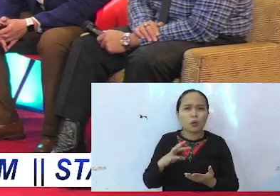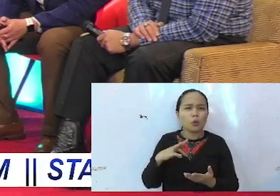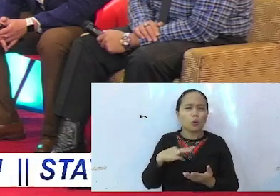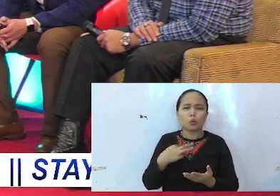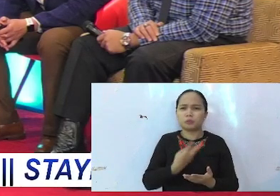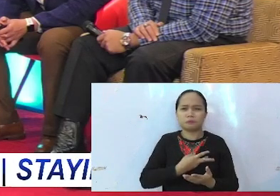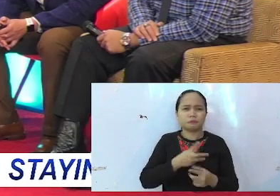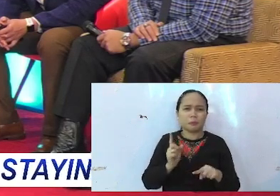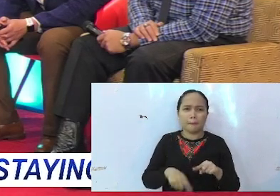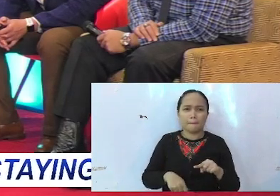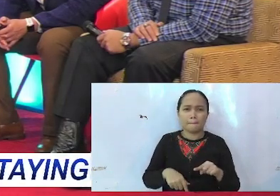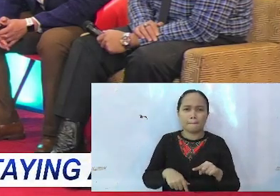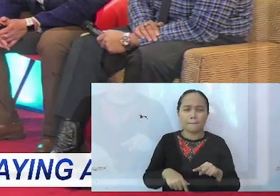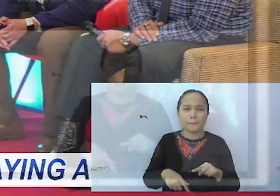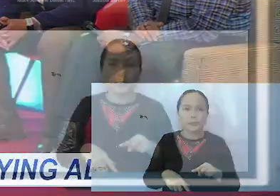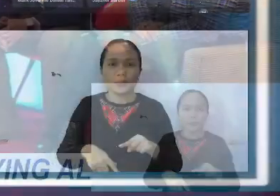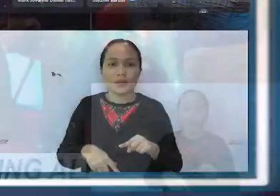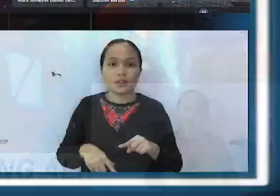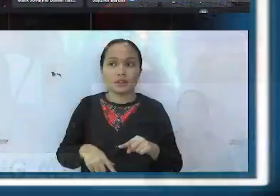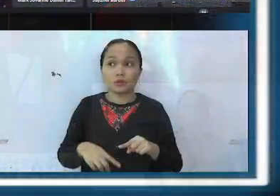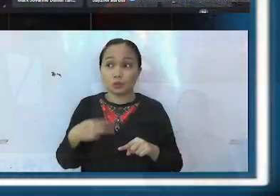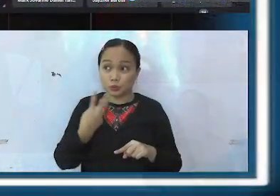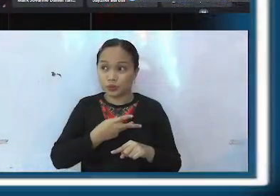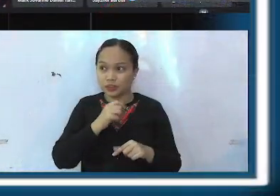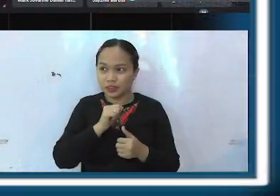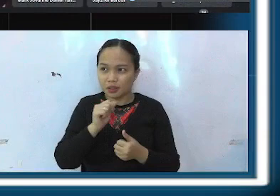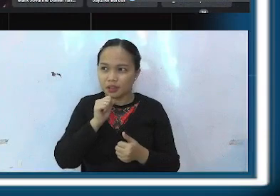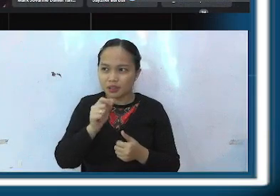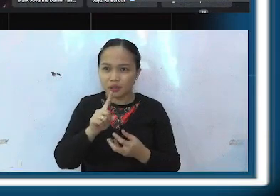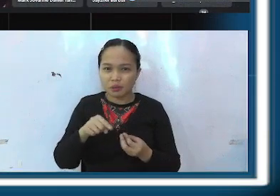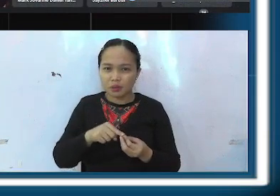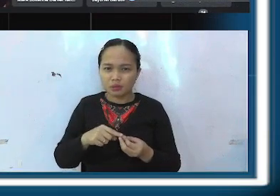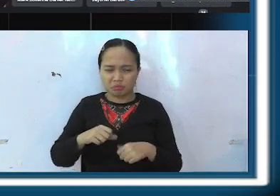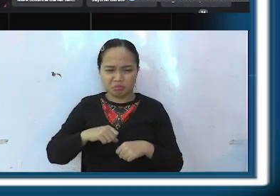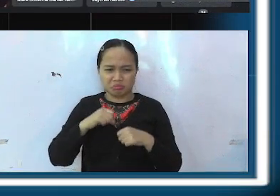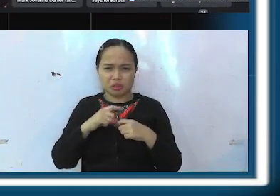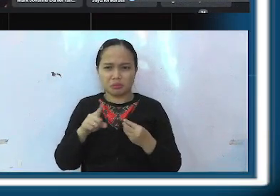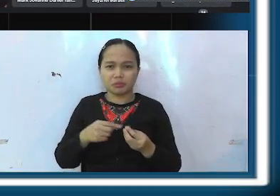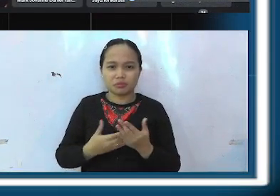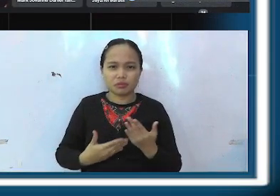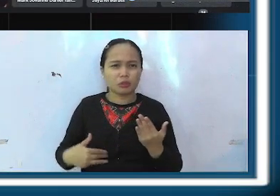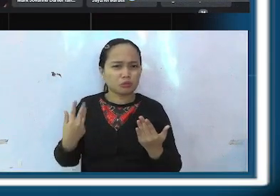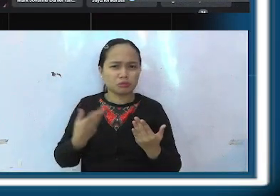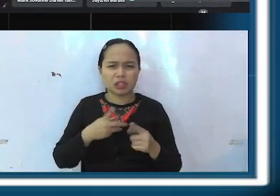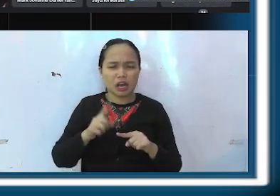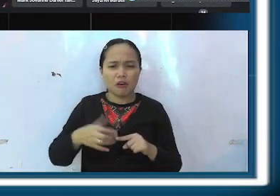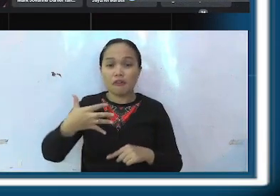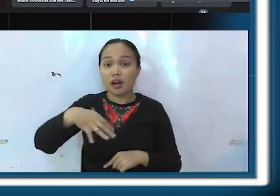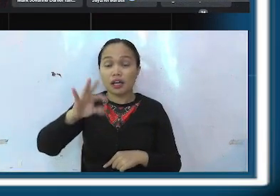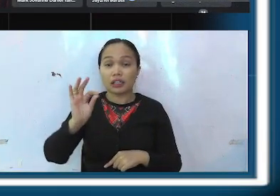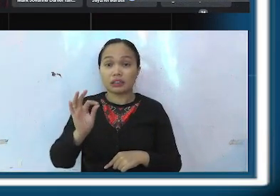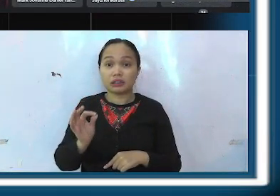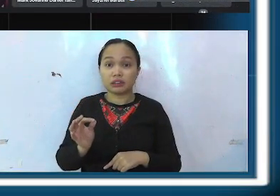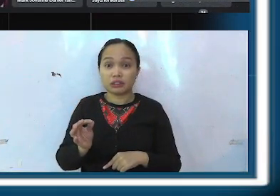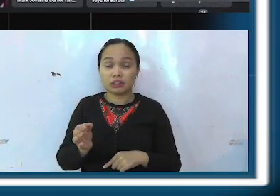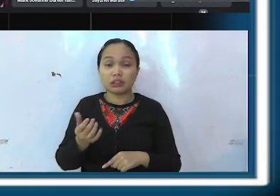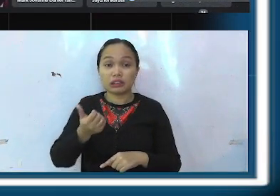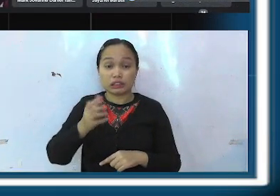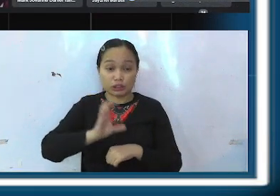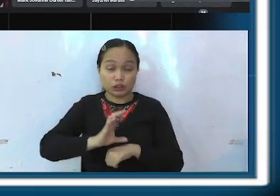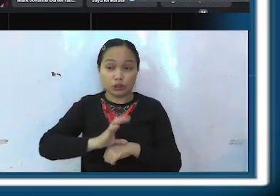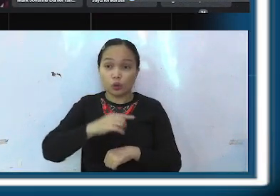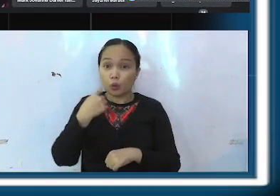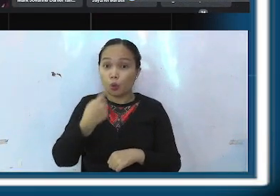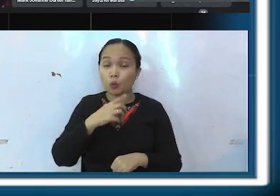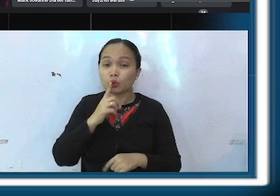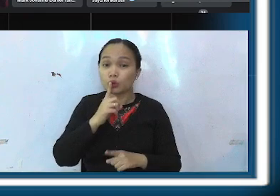find, again, as I said, we're not bragging about this, but we cannot find a lot of churches that are really strict, yes,